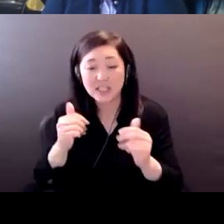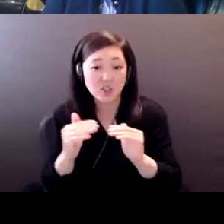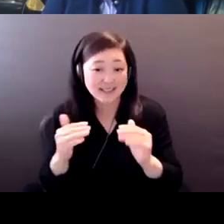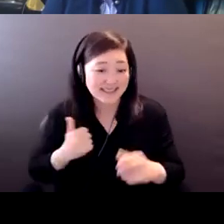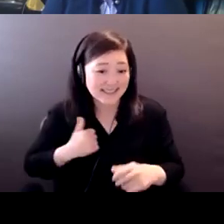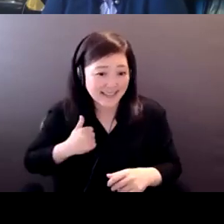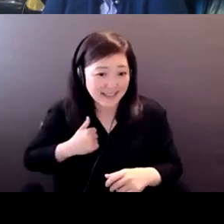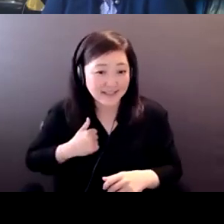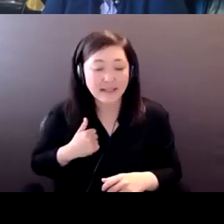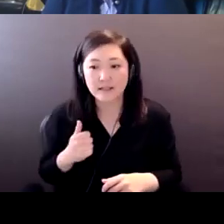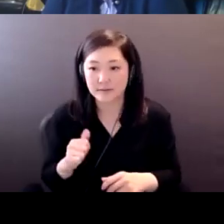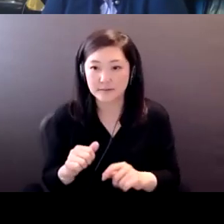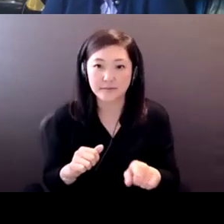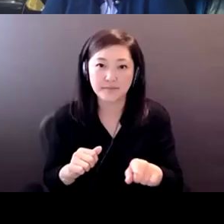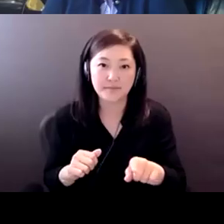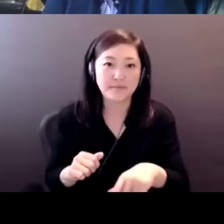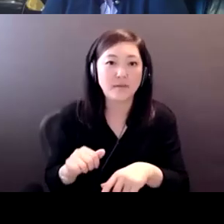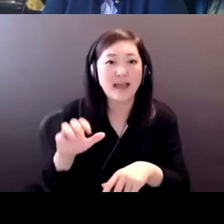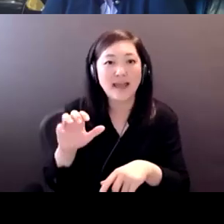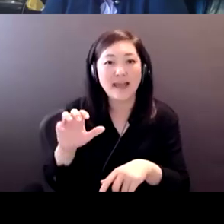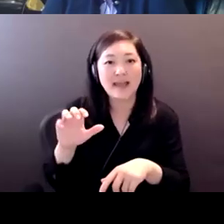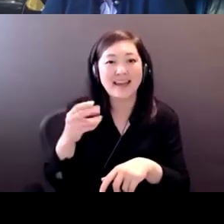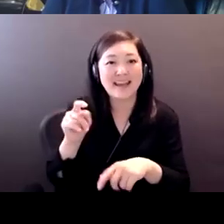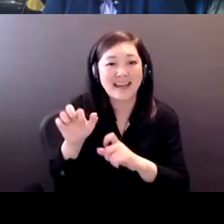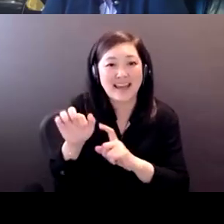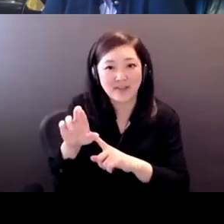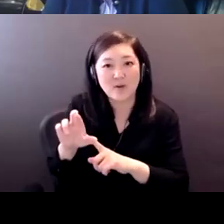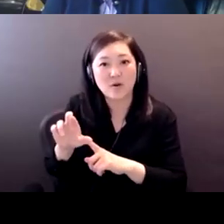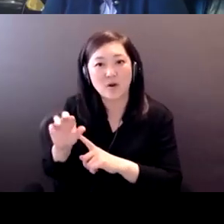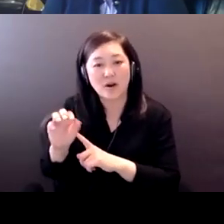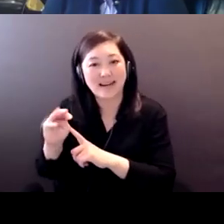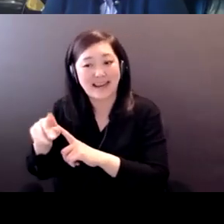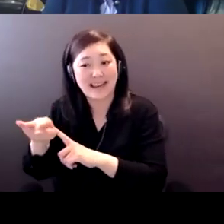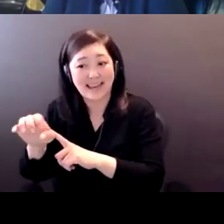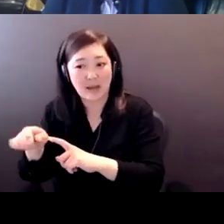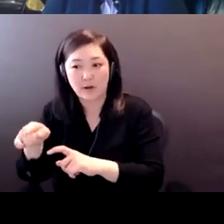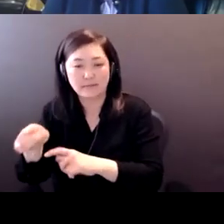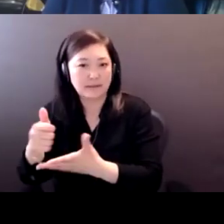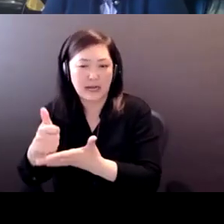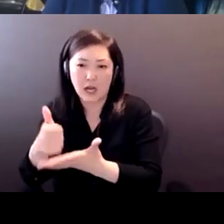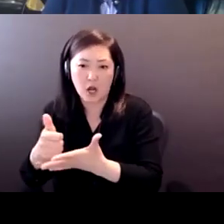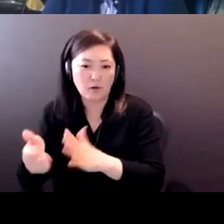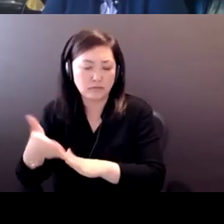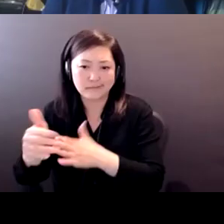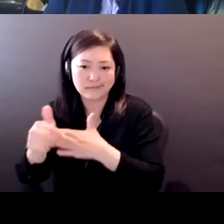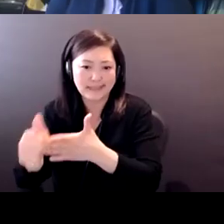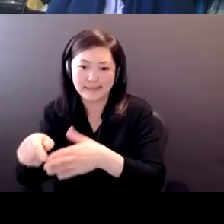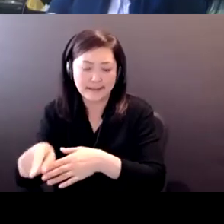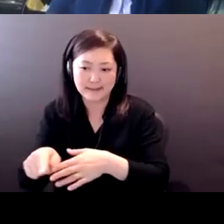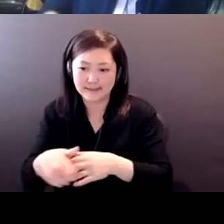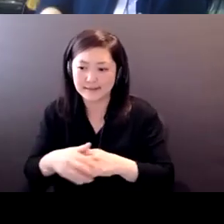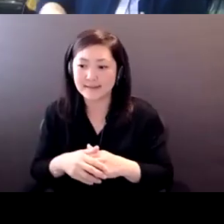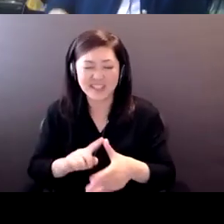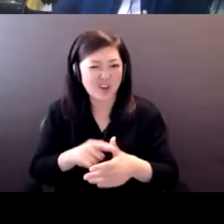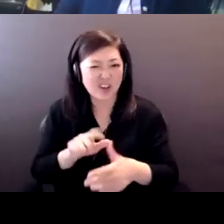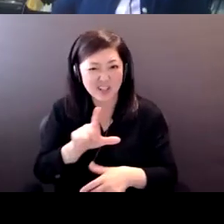been the engine that kind of got this whole thing started for us, at the end of 2025 and really kind of